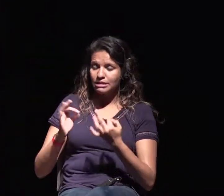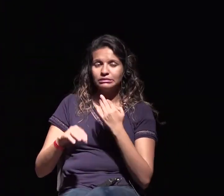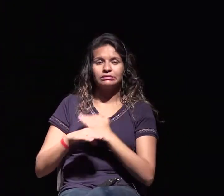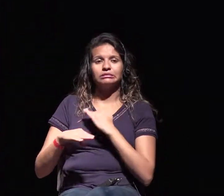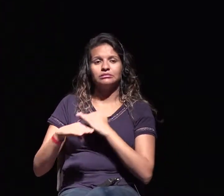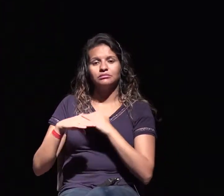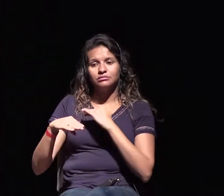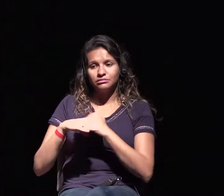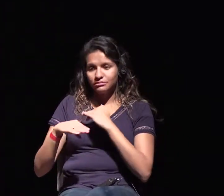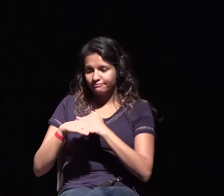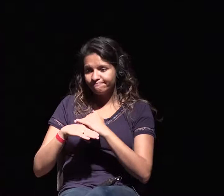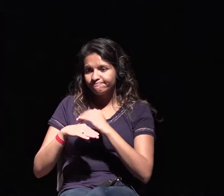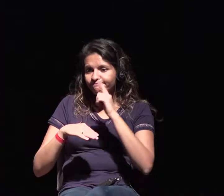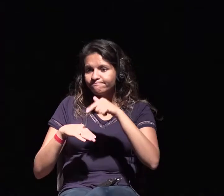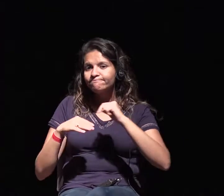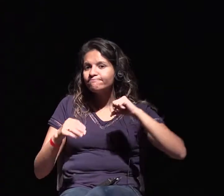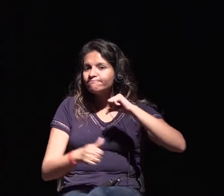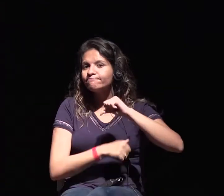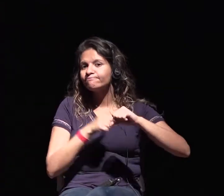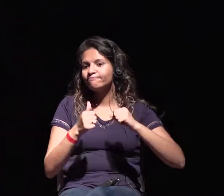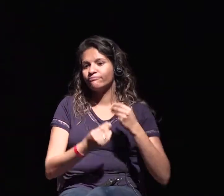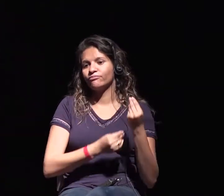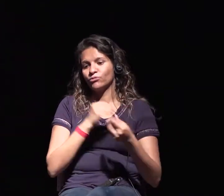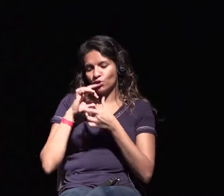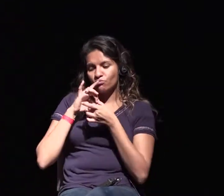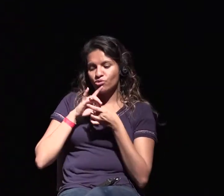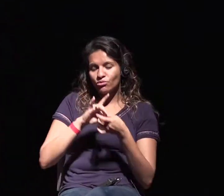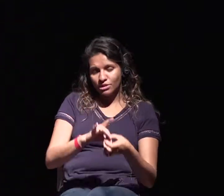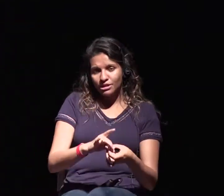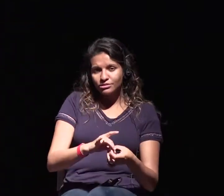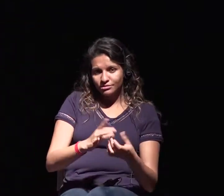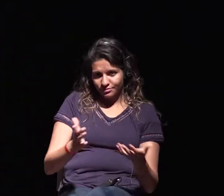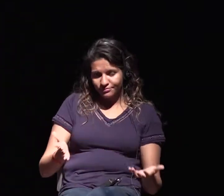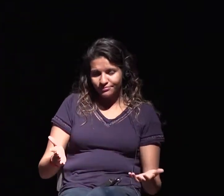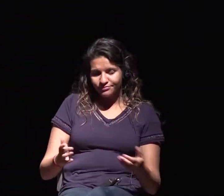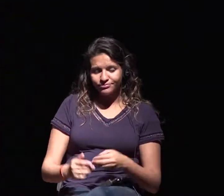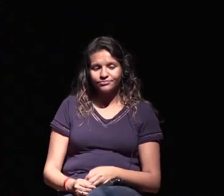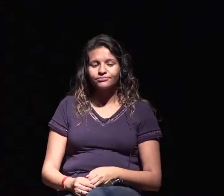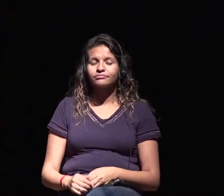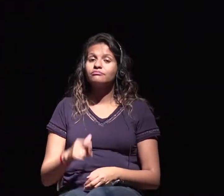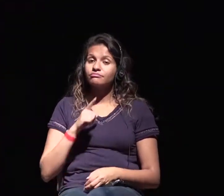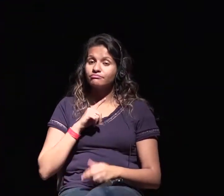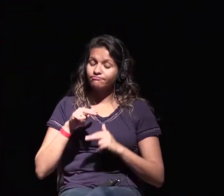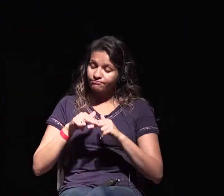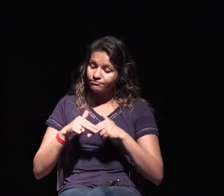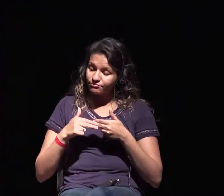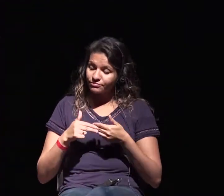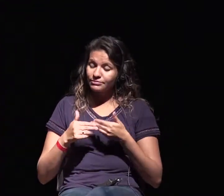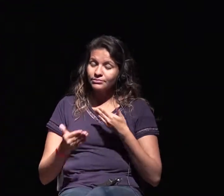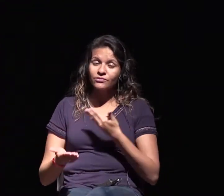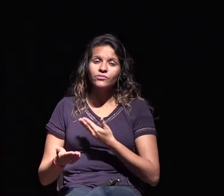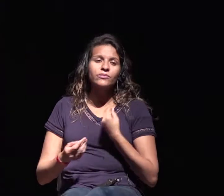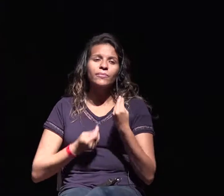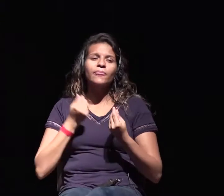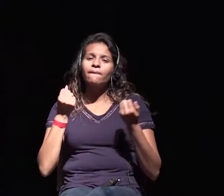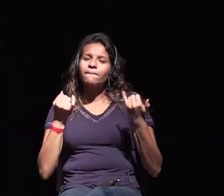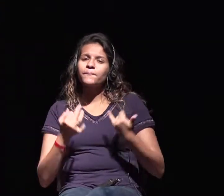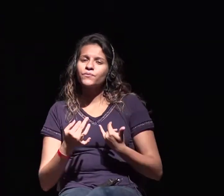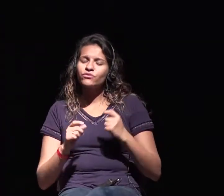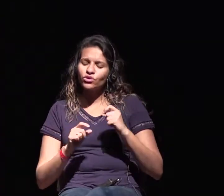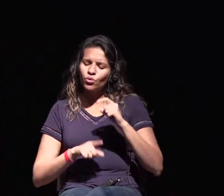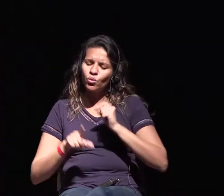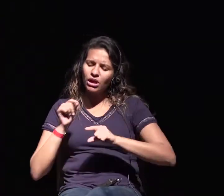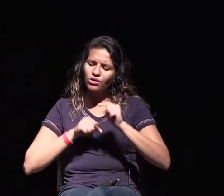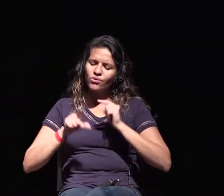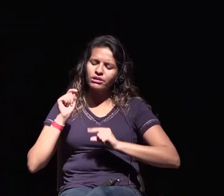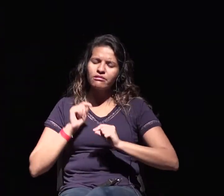surround their inherent context. To do so is to redefine what curating is. We must question the role of a curator